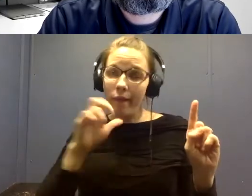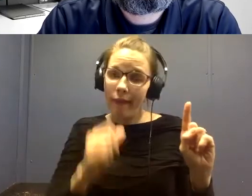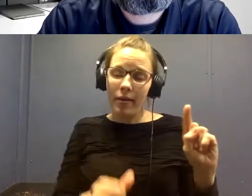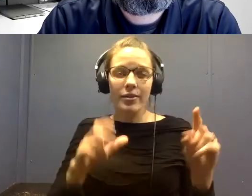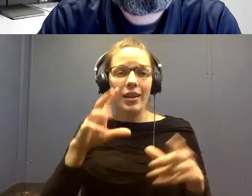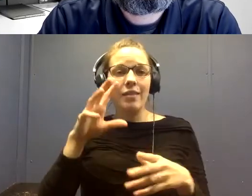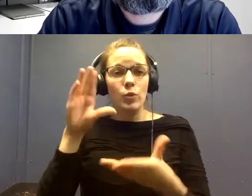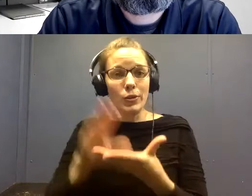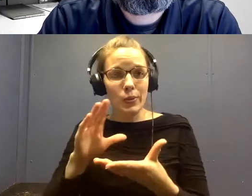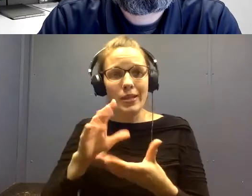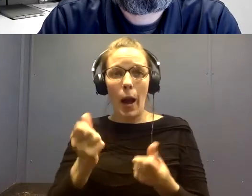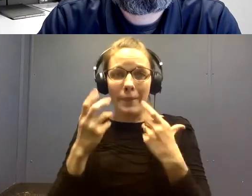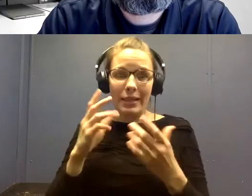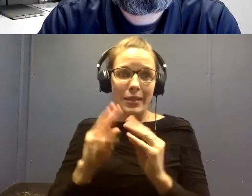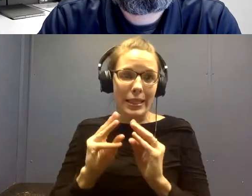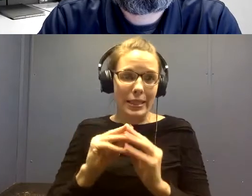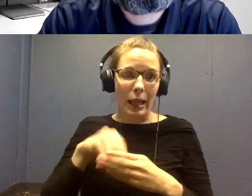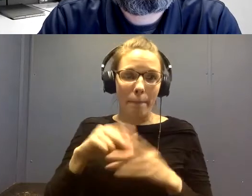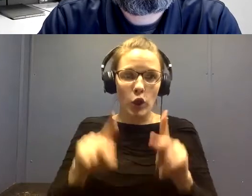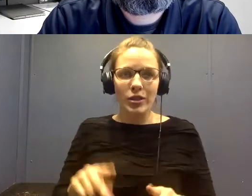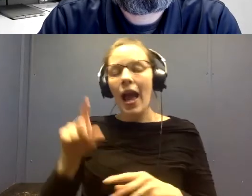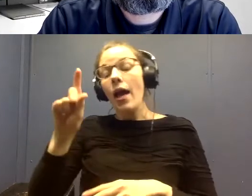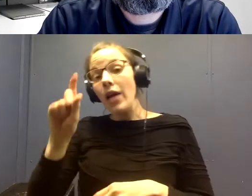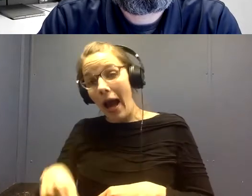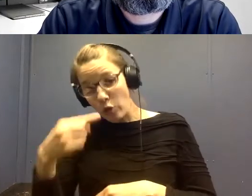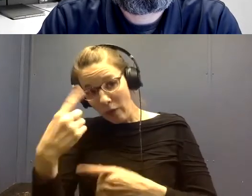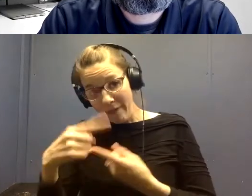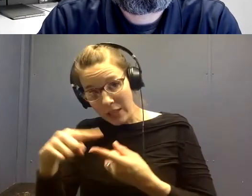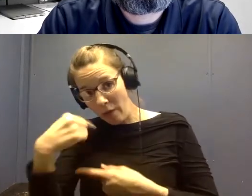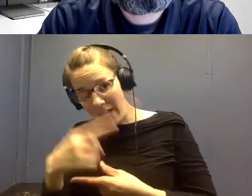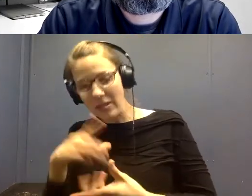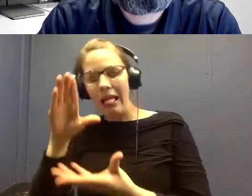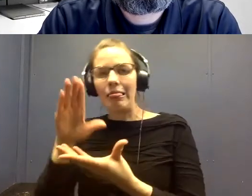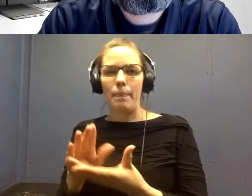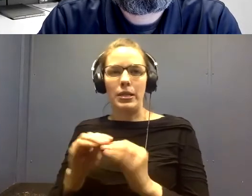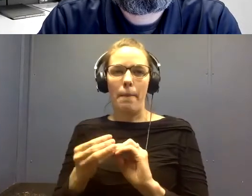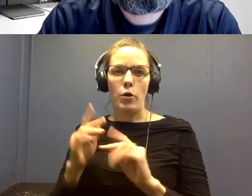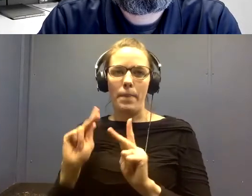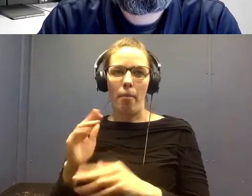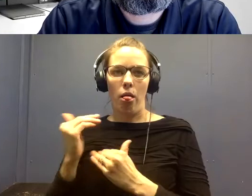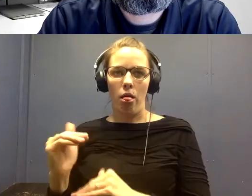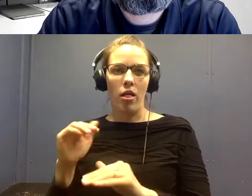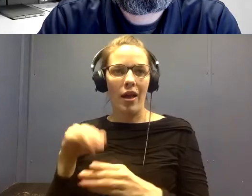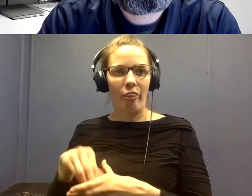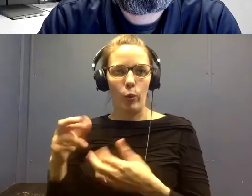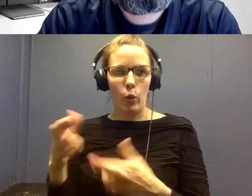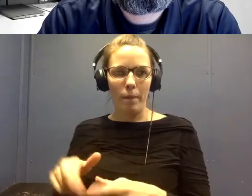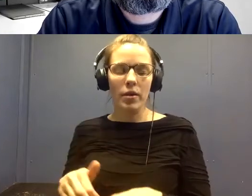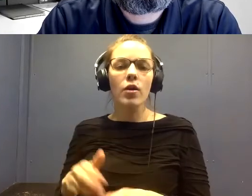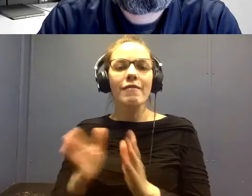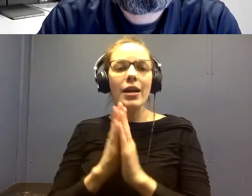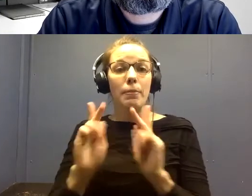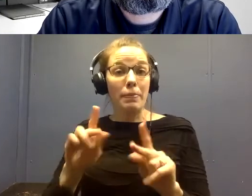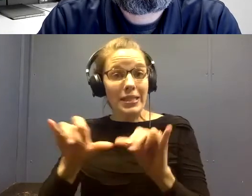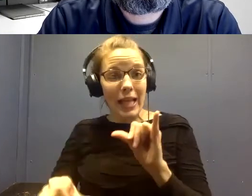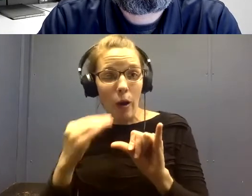in-person meetings. And if you had to meet face-to-face, at least limited the number of people that could be in a room. We've asked people to stay home if you're